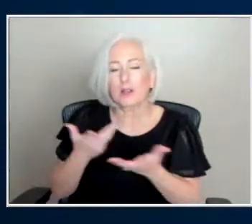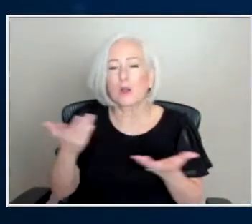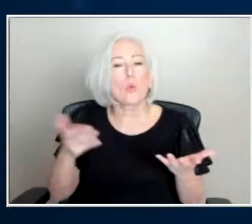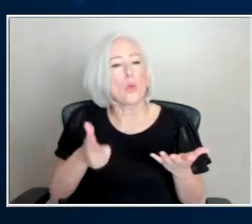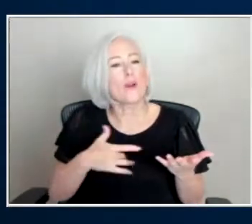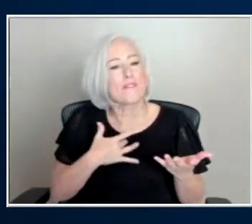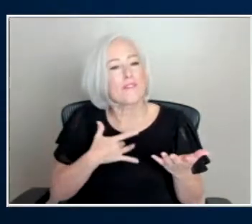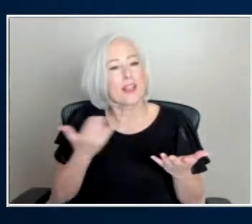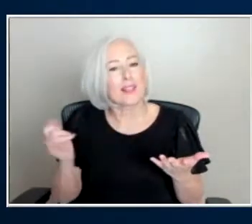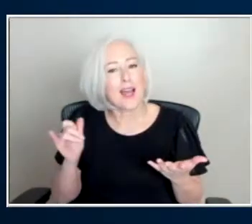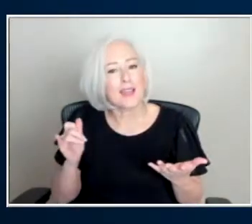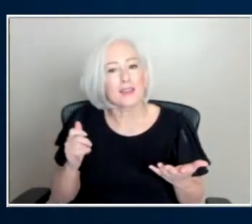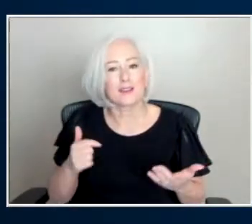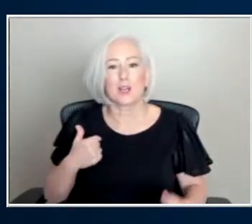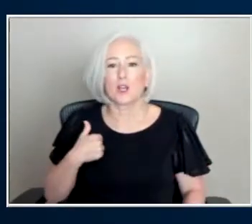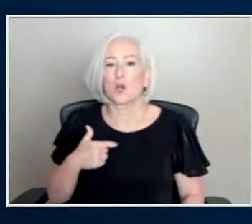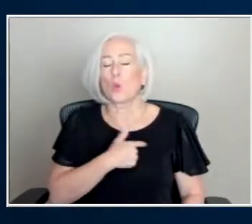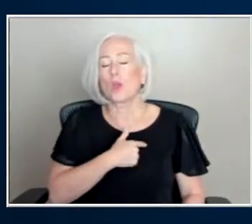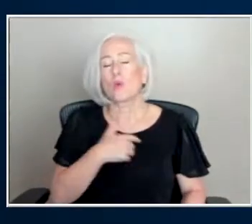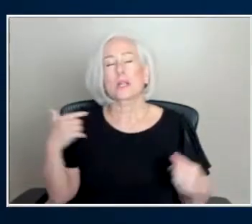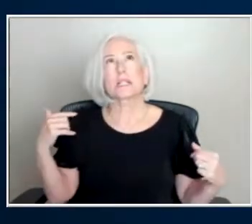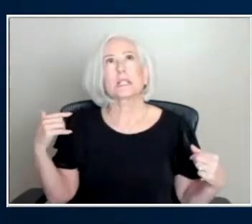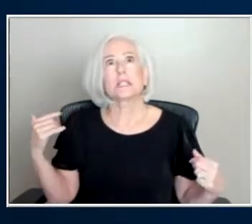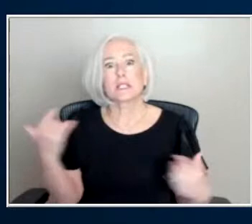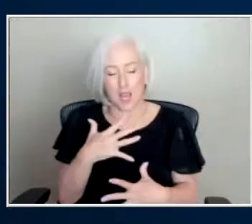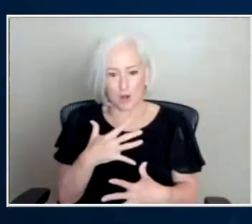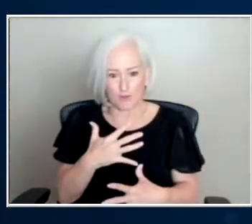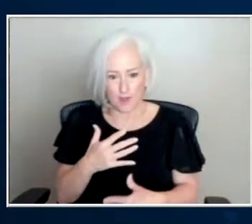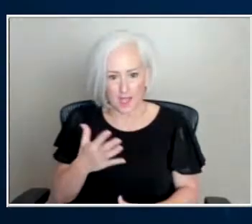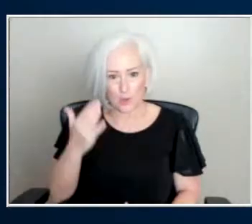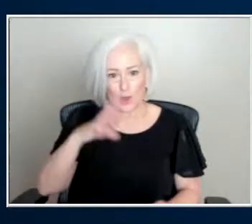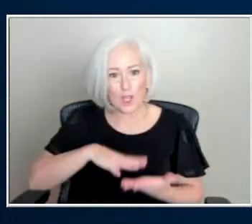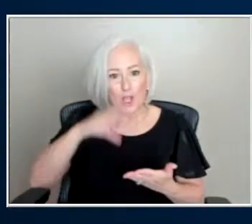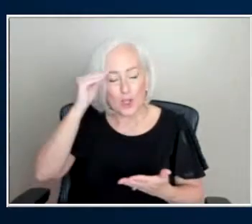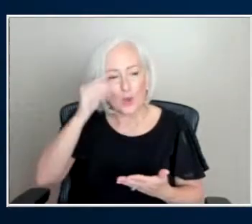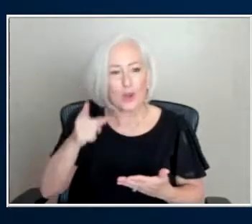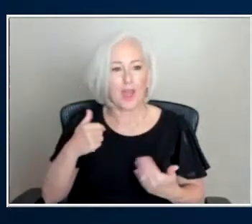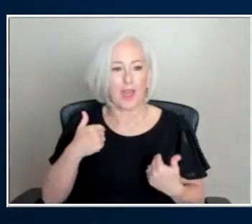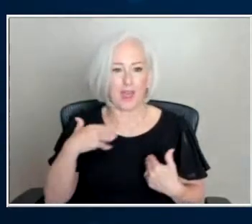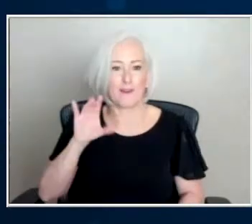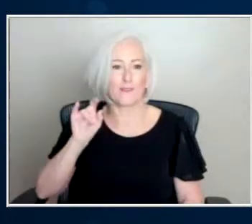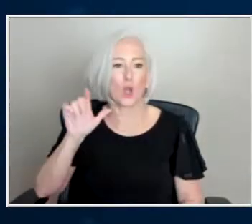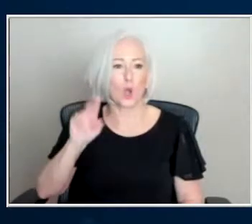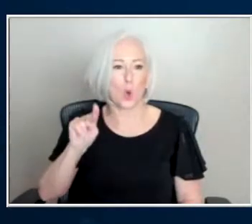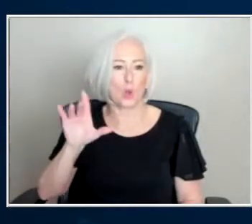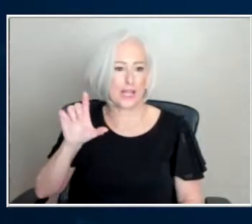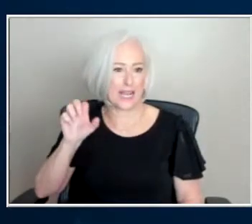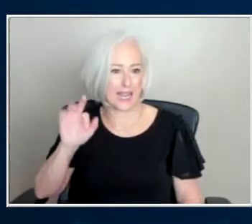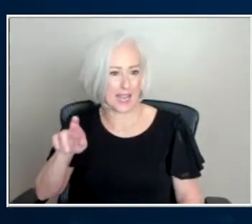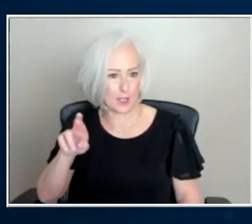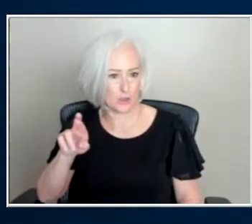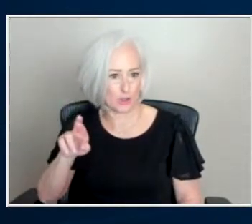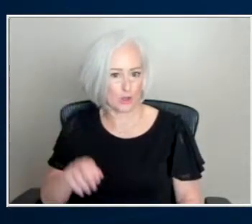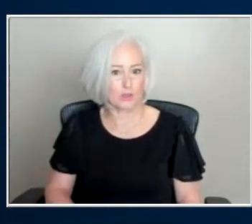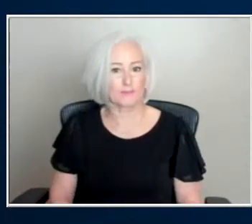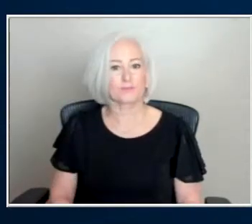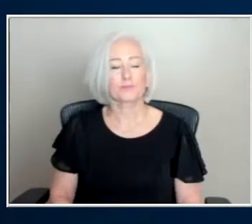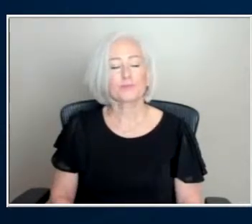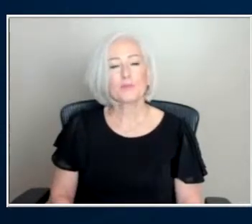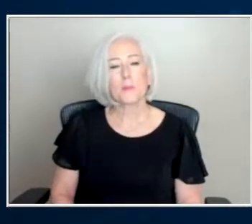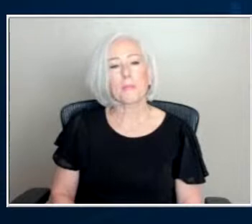Well, we were terrified when we found out the news that she had the colon cancer. You know, her biggest